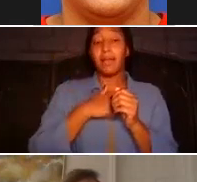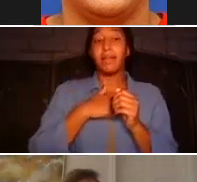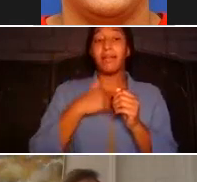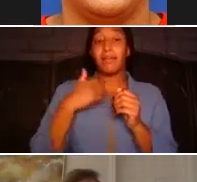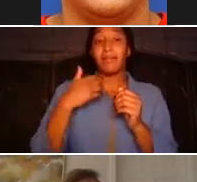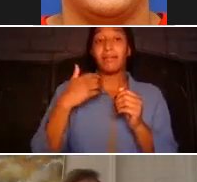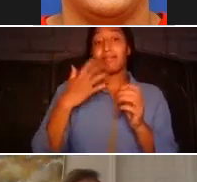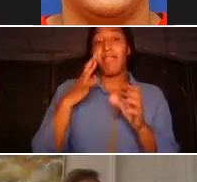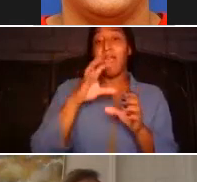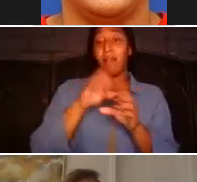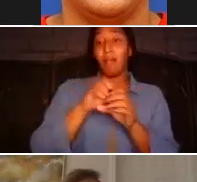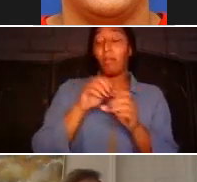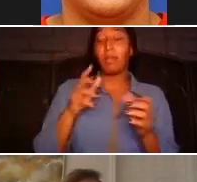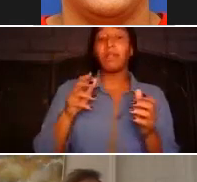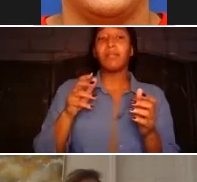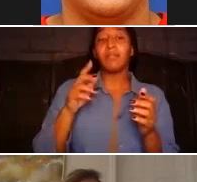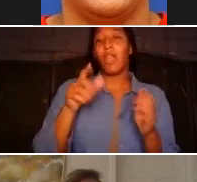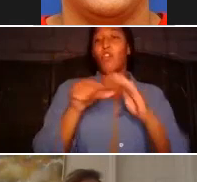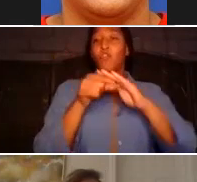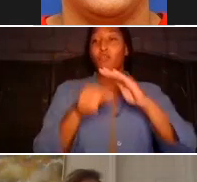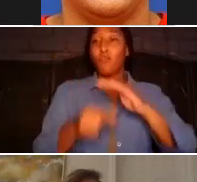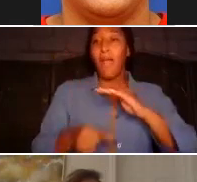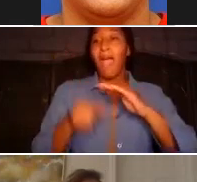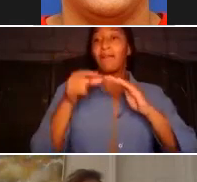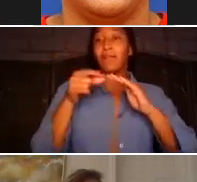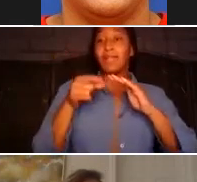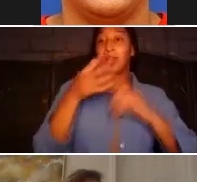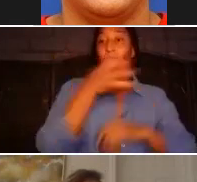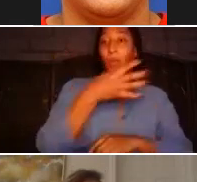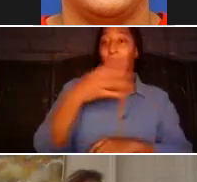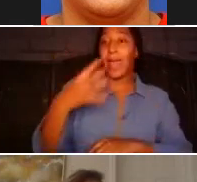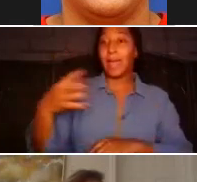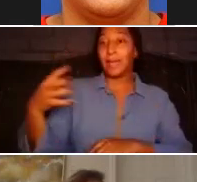set of information on gravity waves if that kind of interests you.